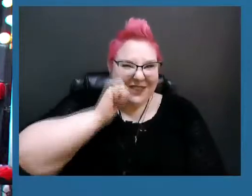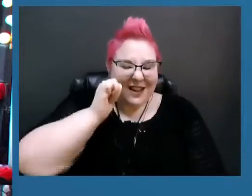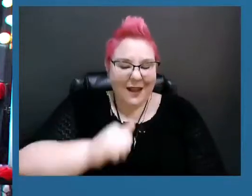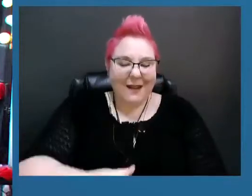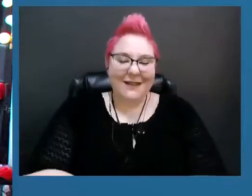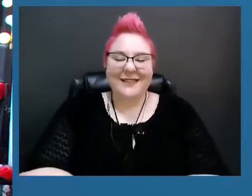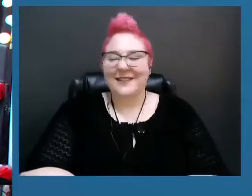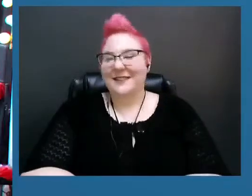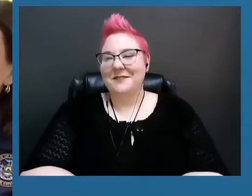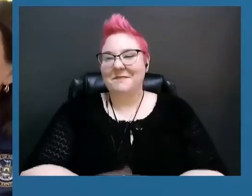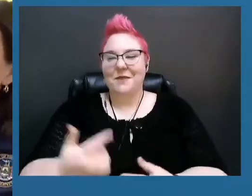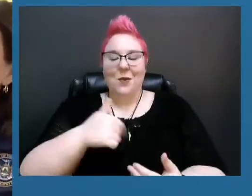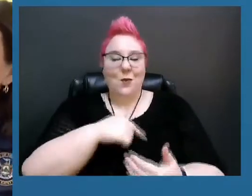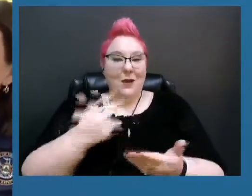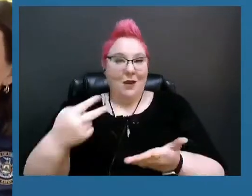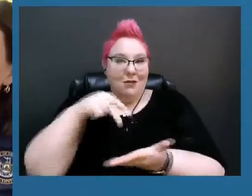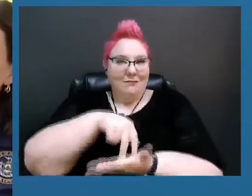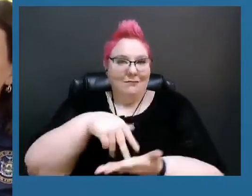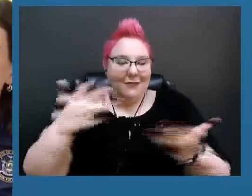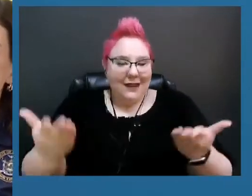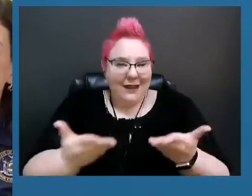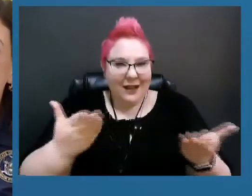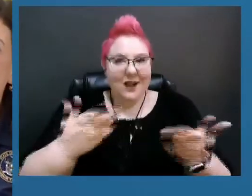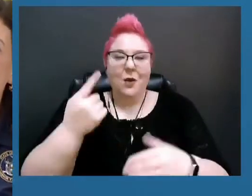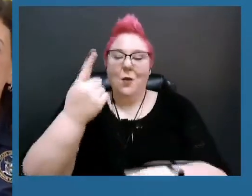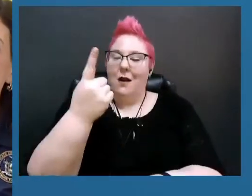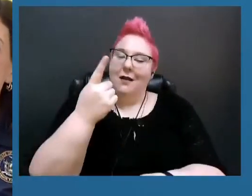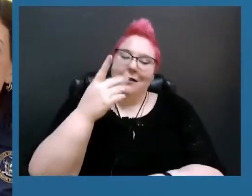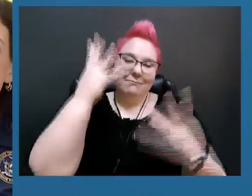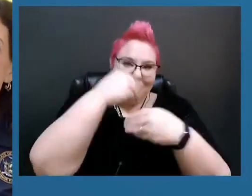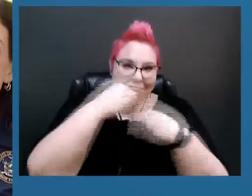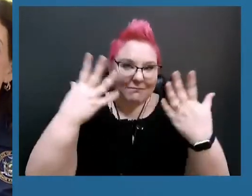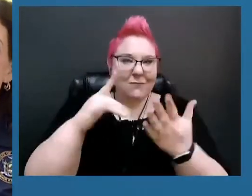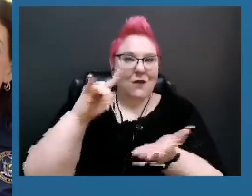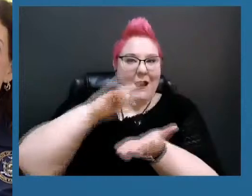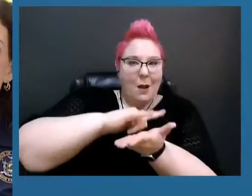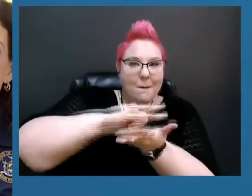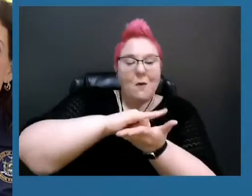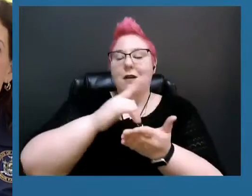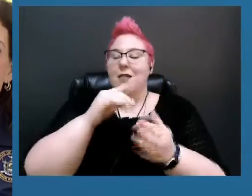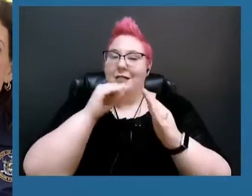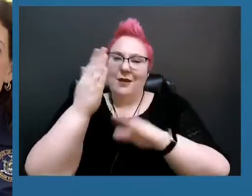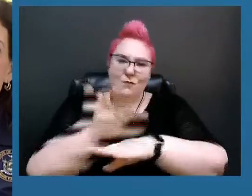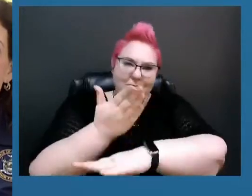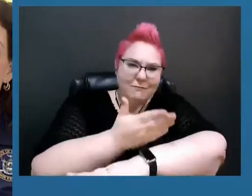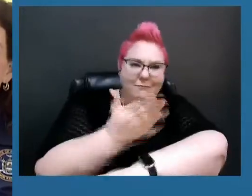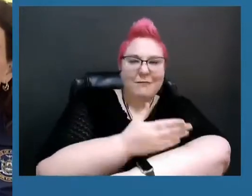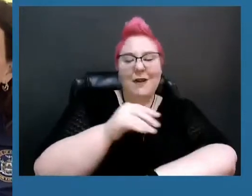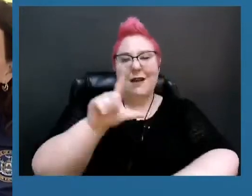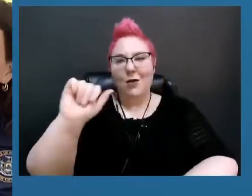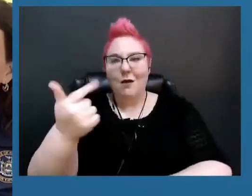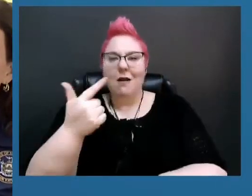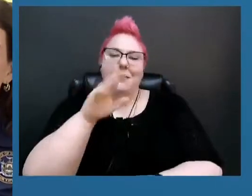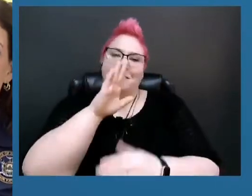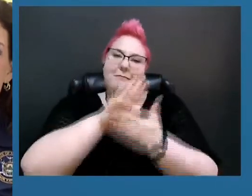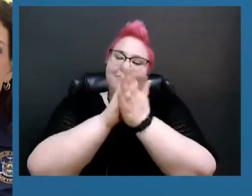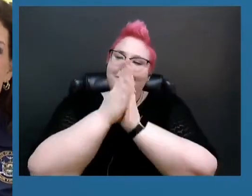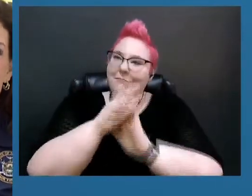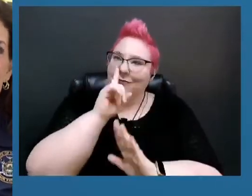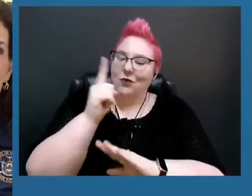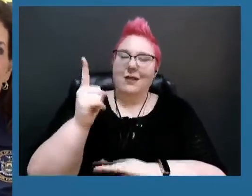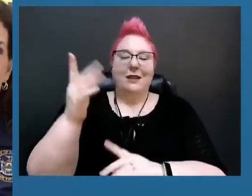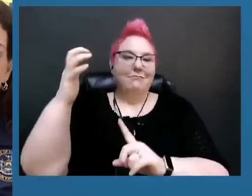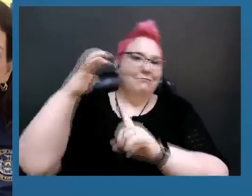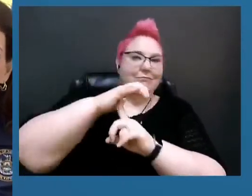We are standing here in what's now one of the nation's most beautiful airports. The renovations have turned LaGuardia into a first-class transportation